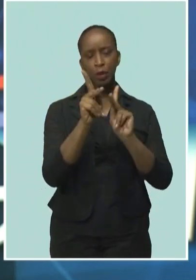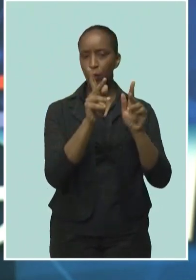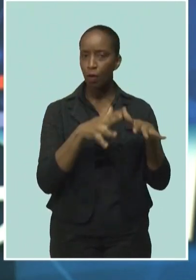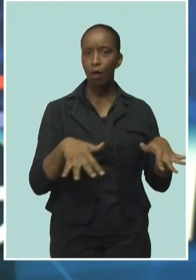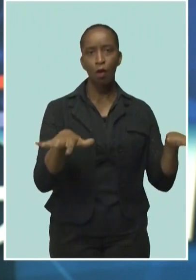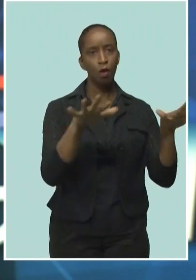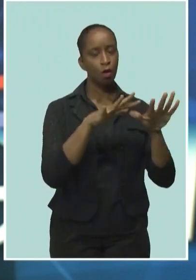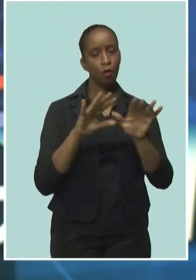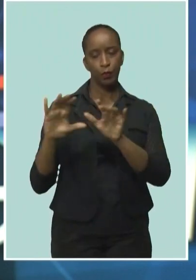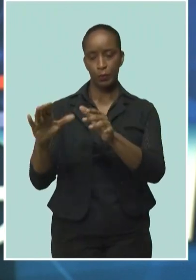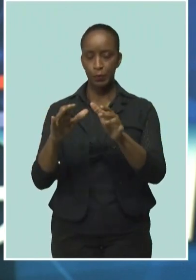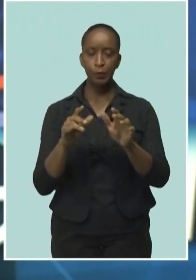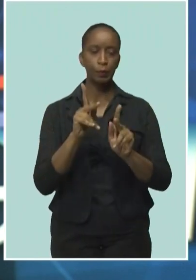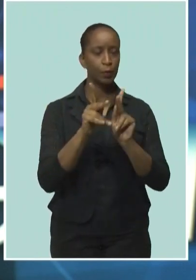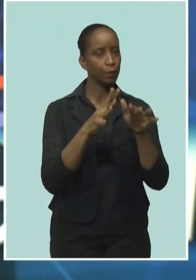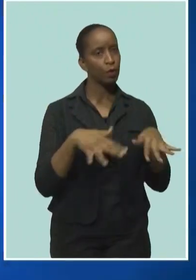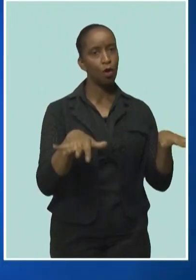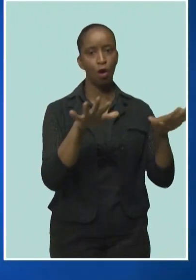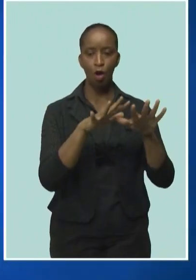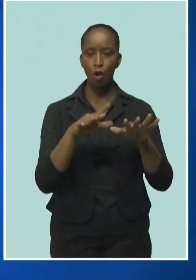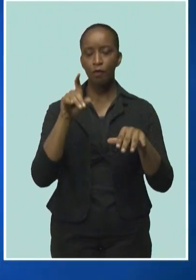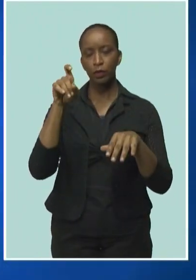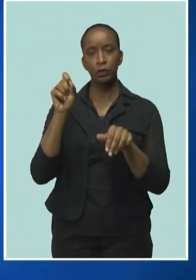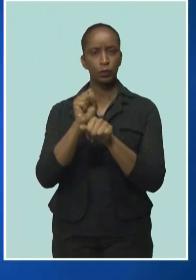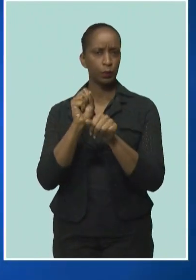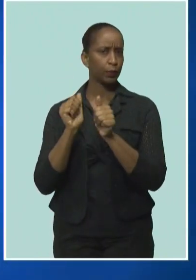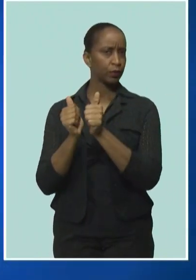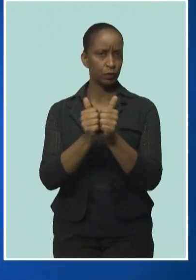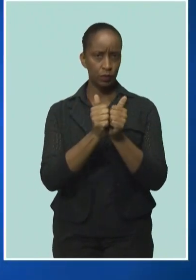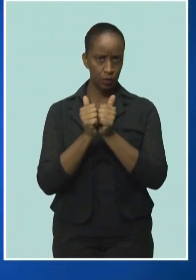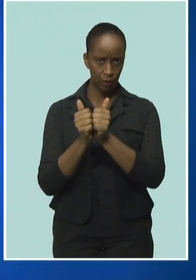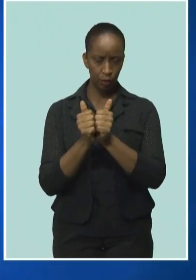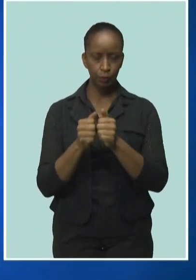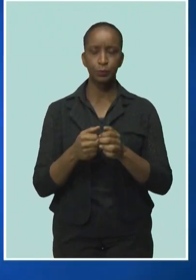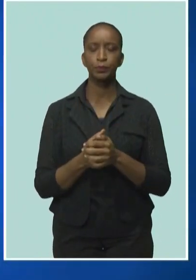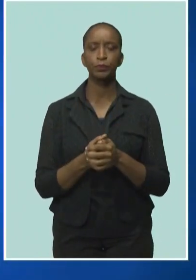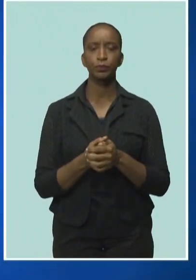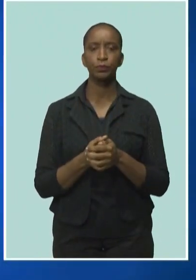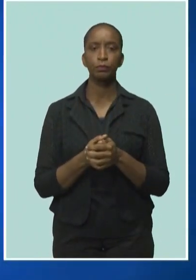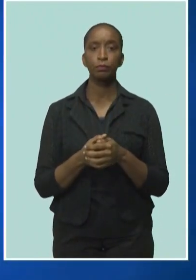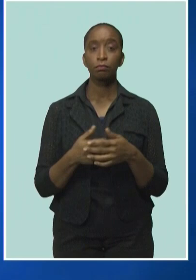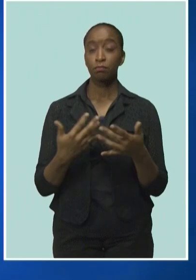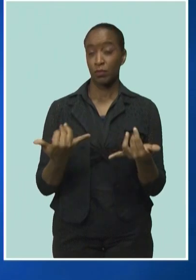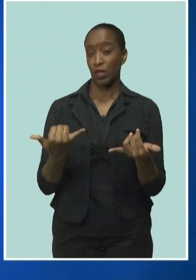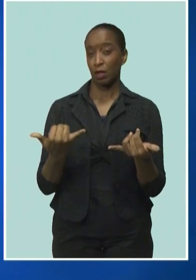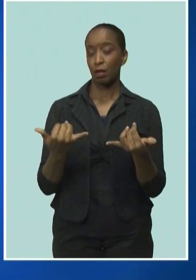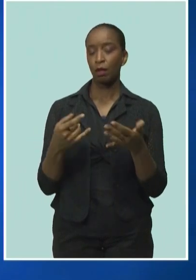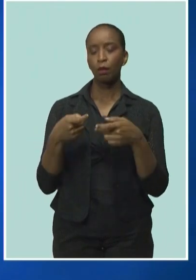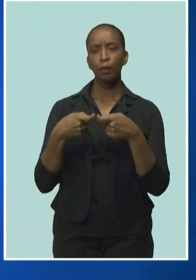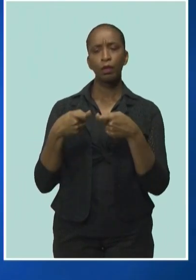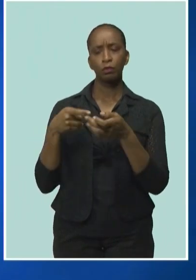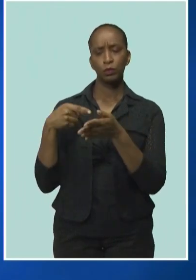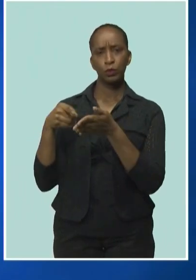fashion trend. At the current rates that are paid for electricity,